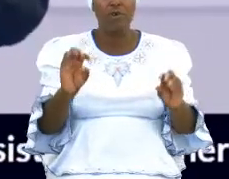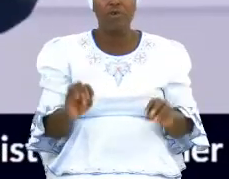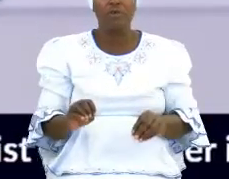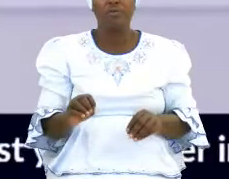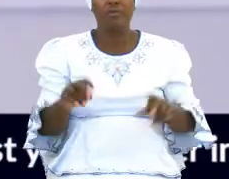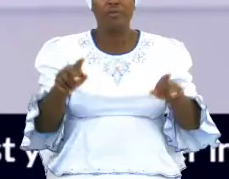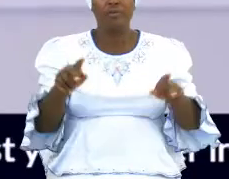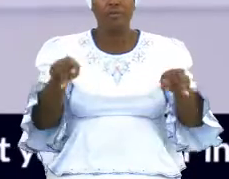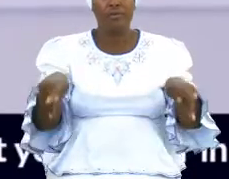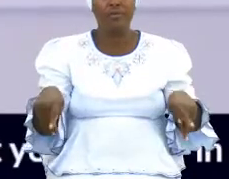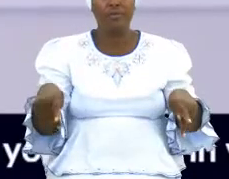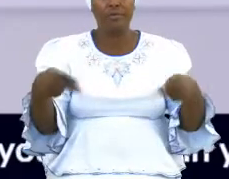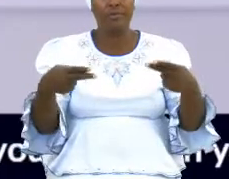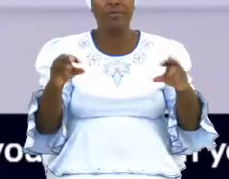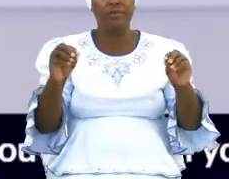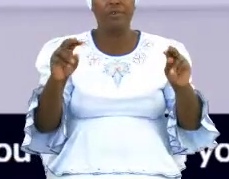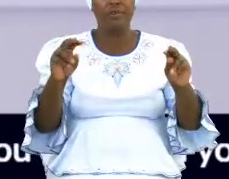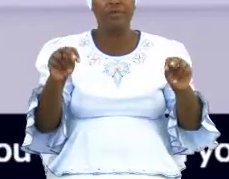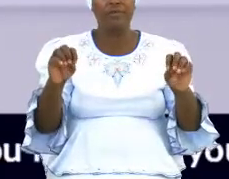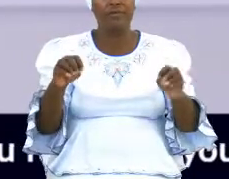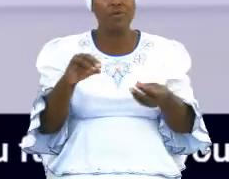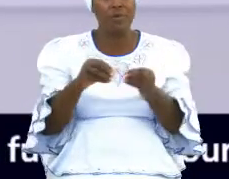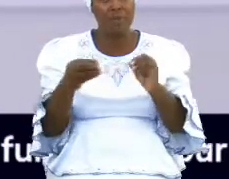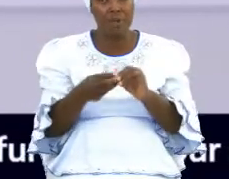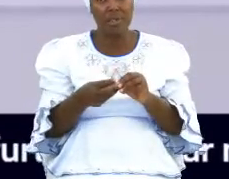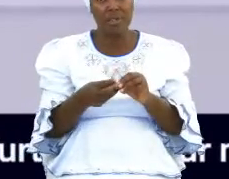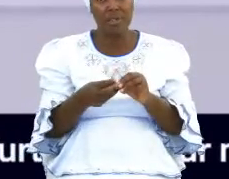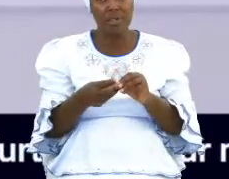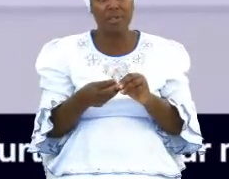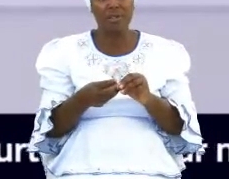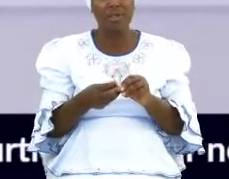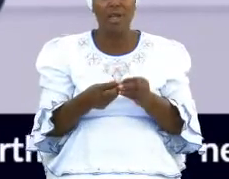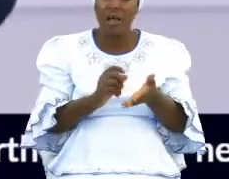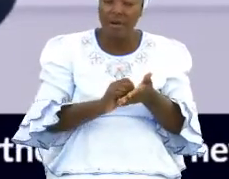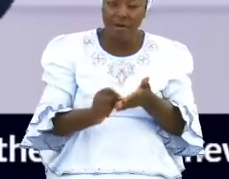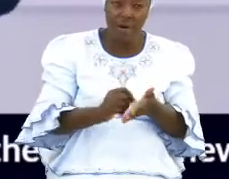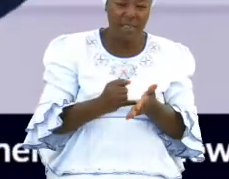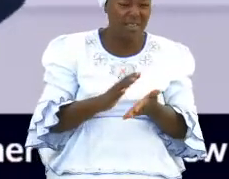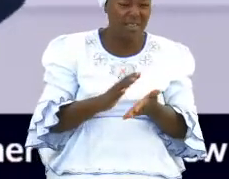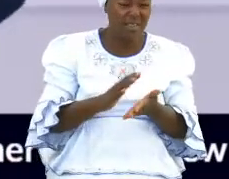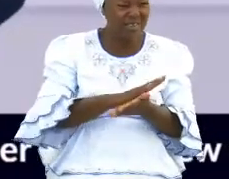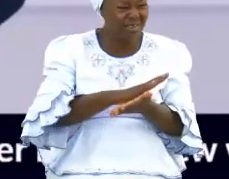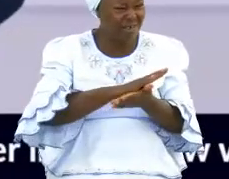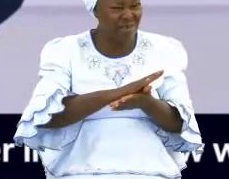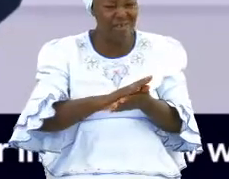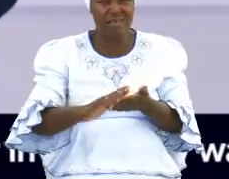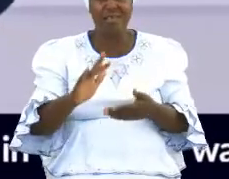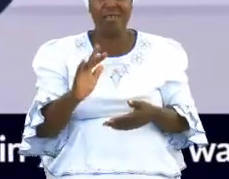them. Let's move to the far back. There are so many people at the back there.